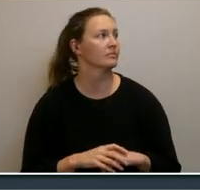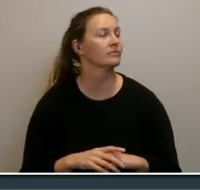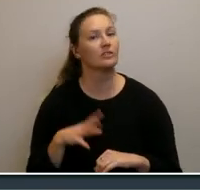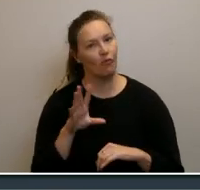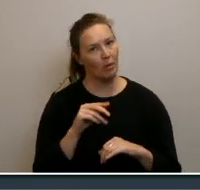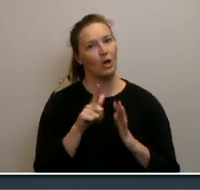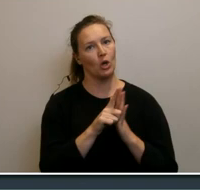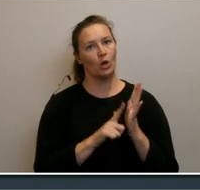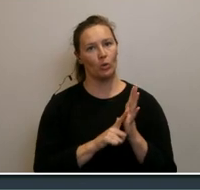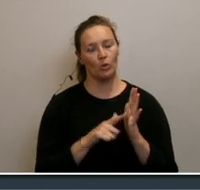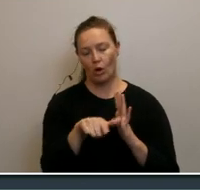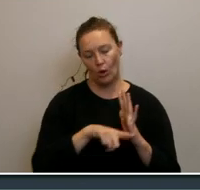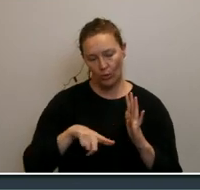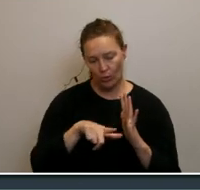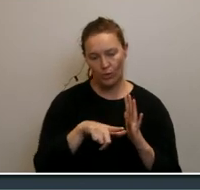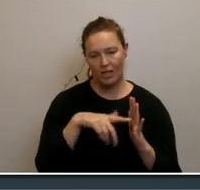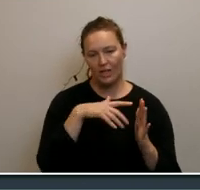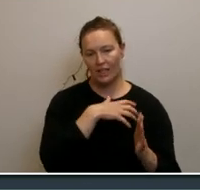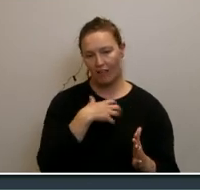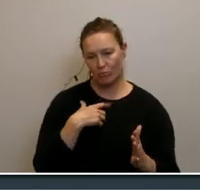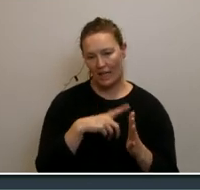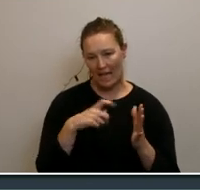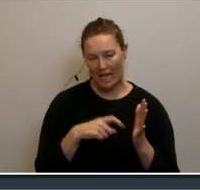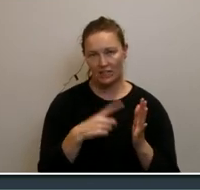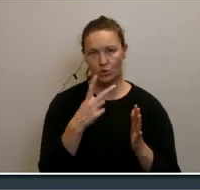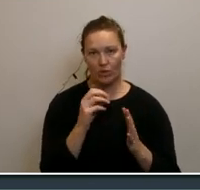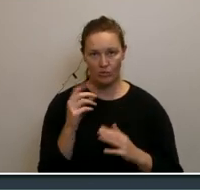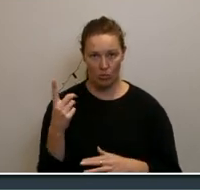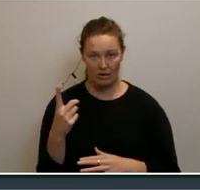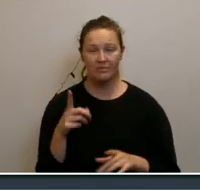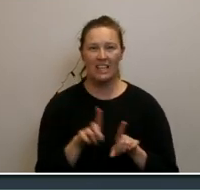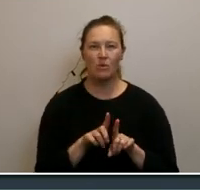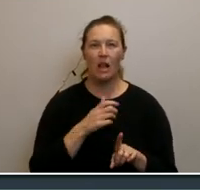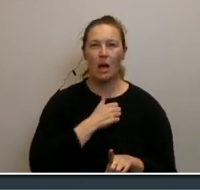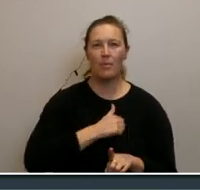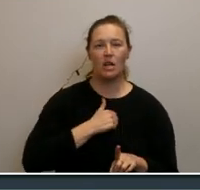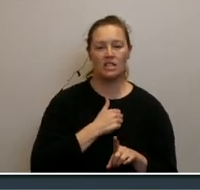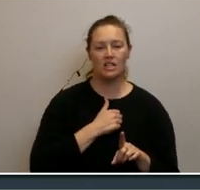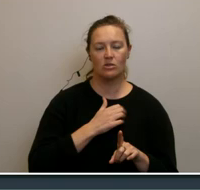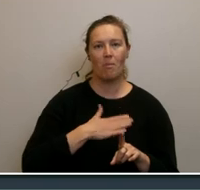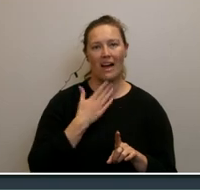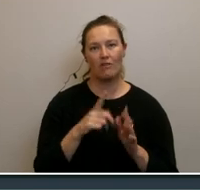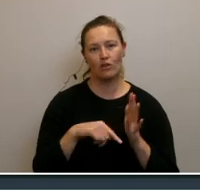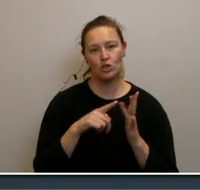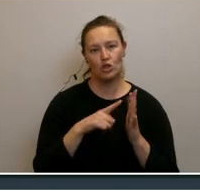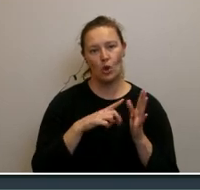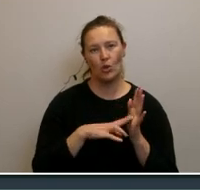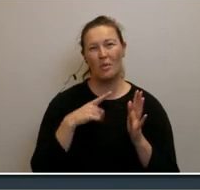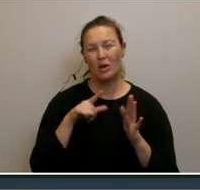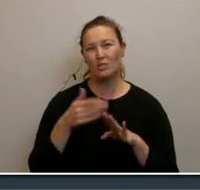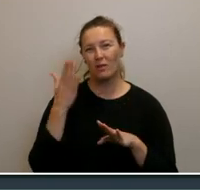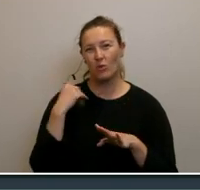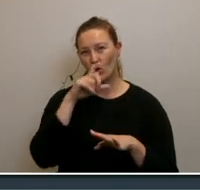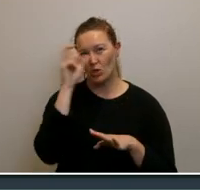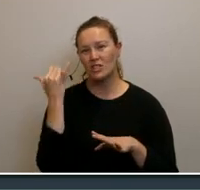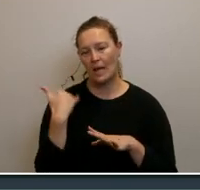Act of 2001. Firstly, I'd also like to apologise on Joan's behalf. She's, as a former nurse, she's been drawn